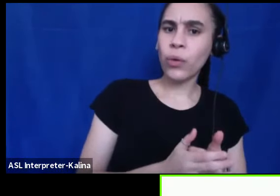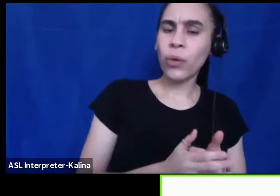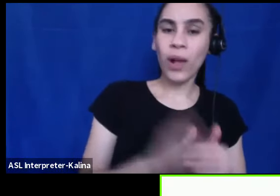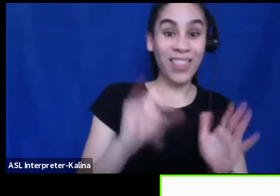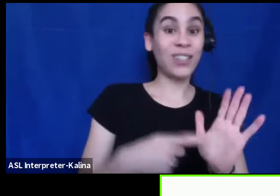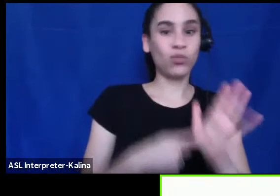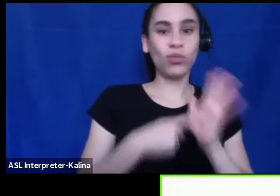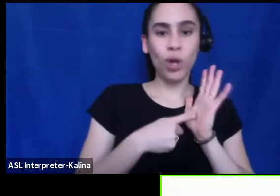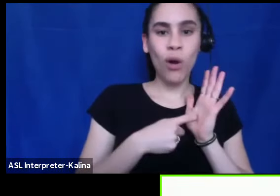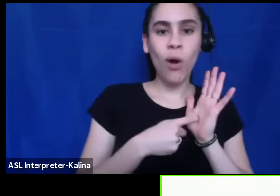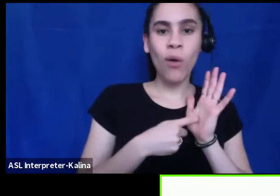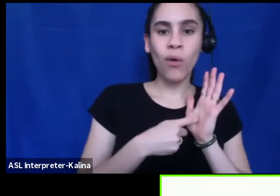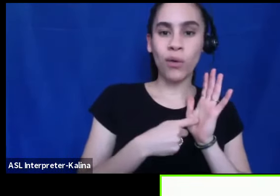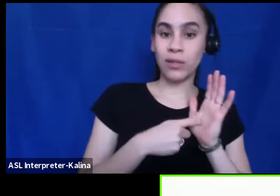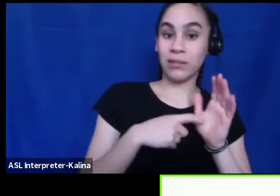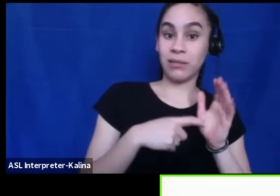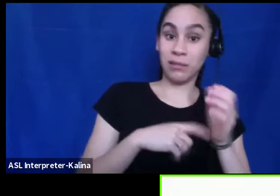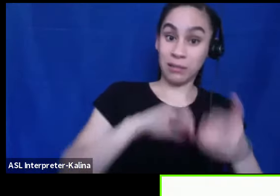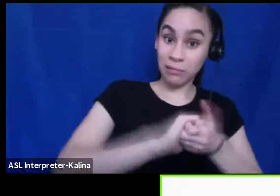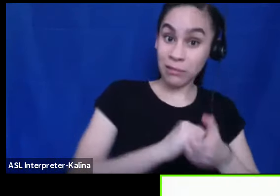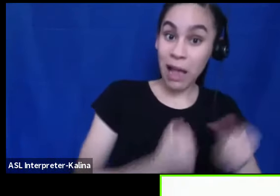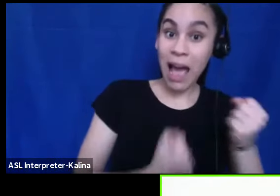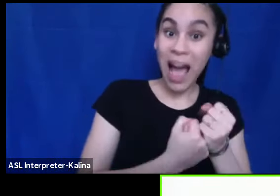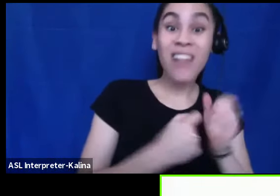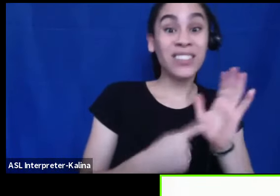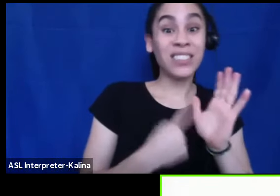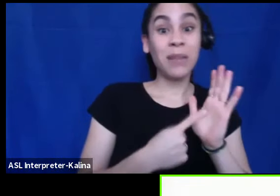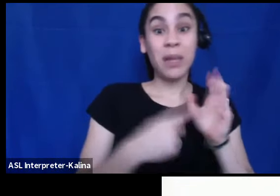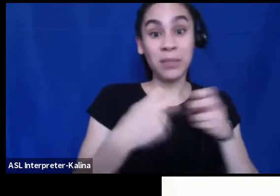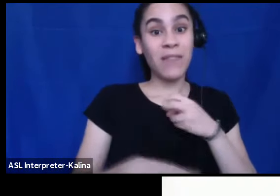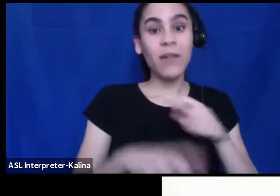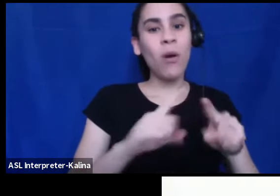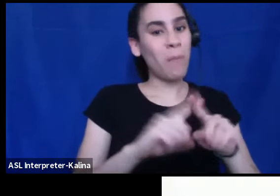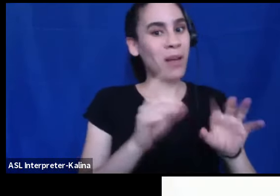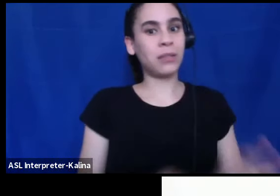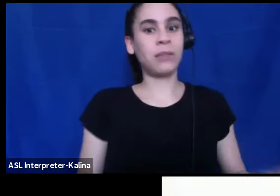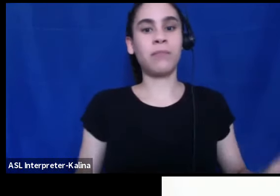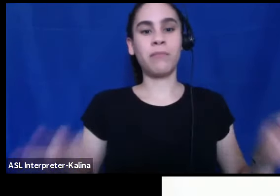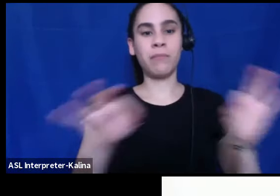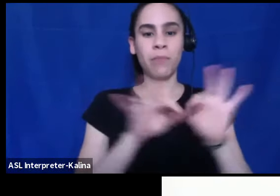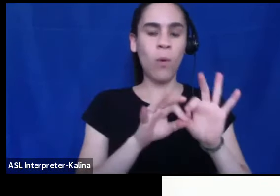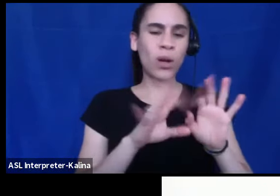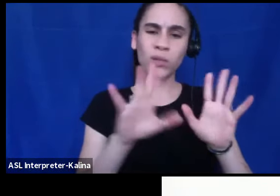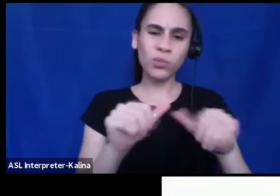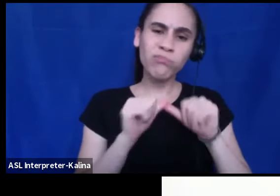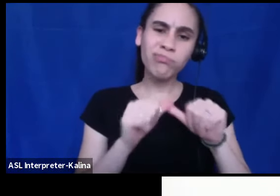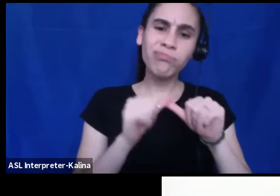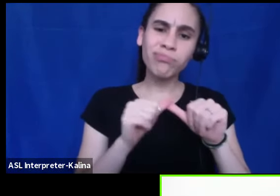of allies, though, is sometimes it's difficult and it's really important. So just keep persevering. Yeah.